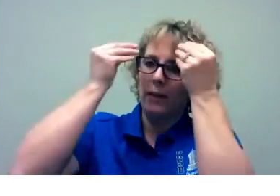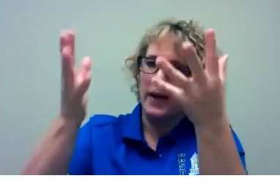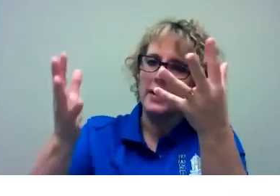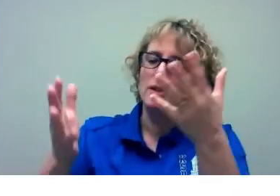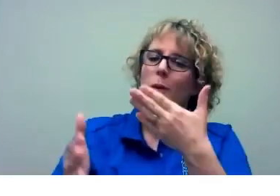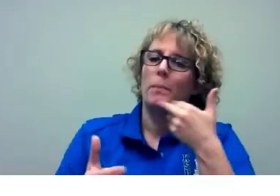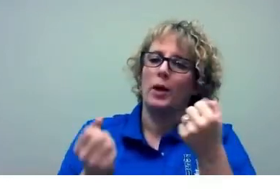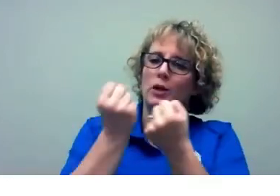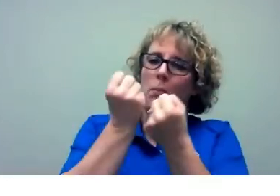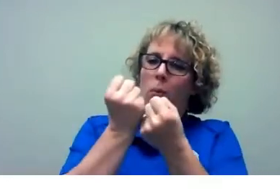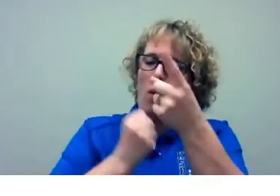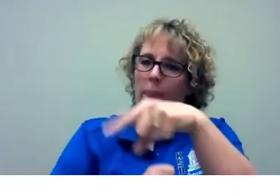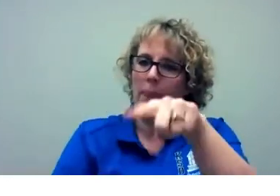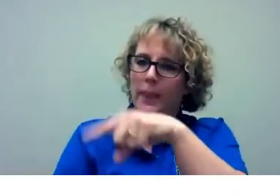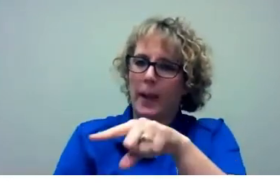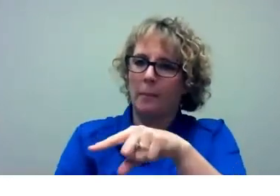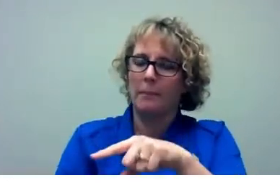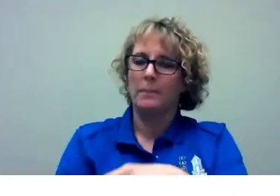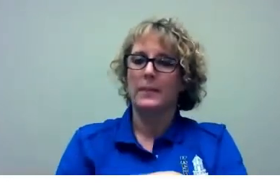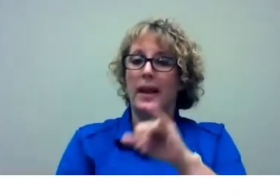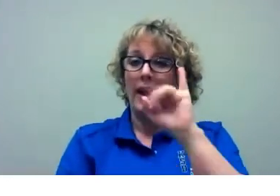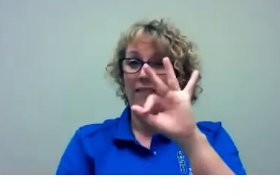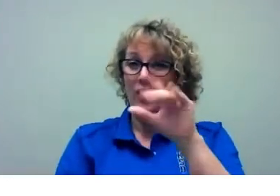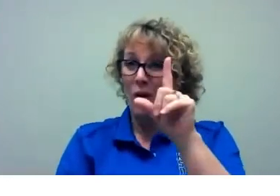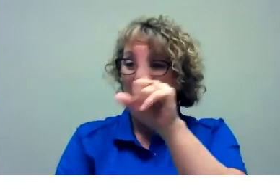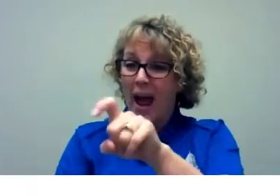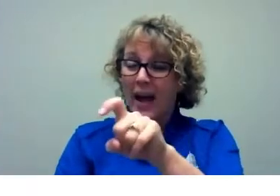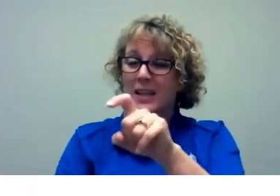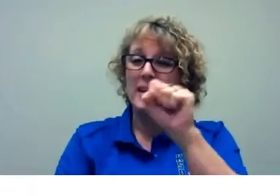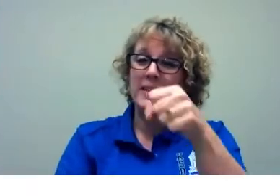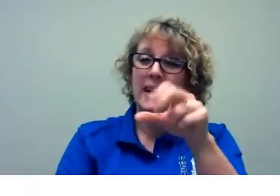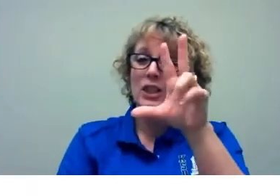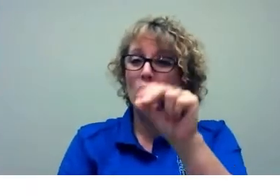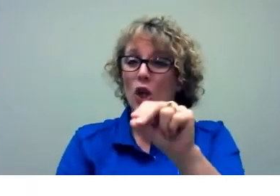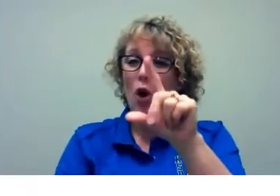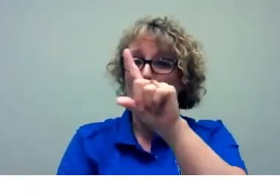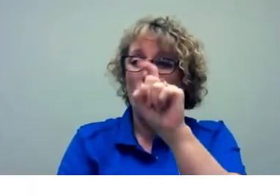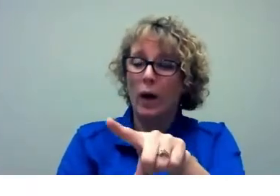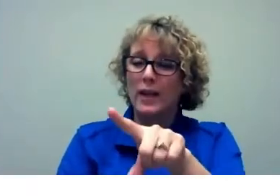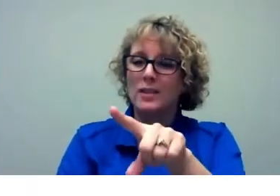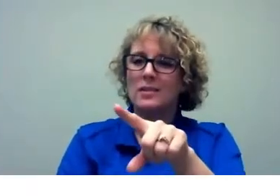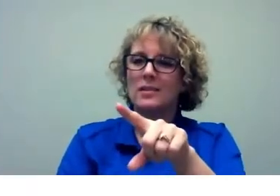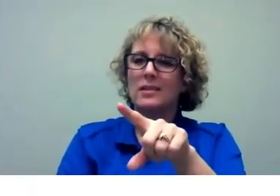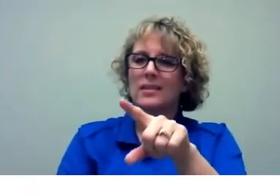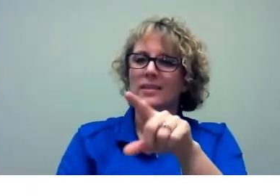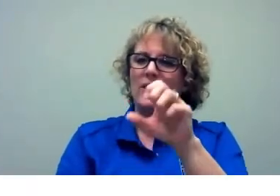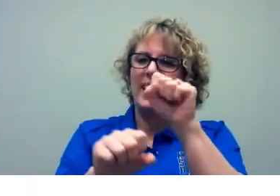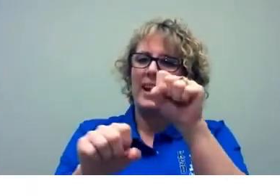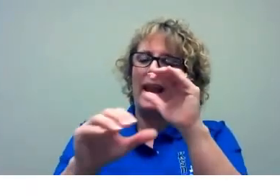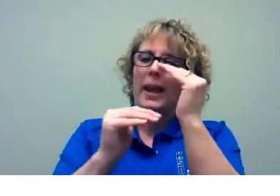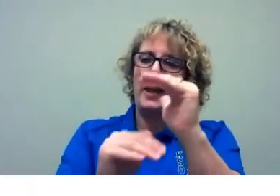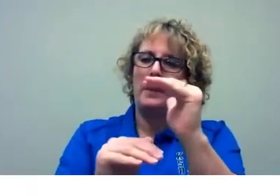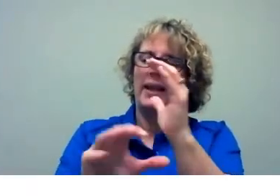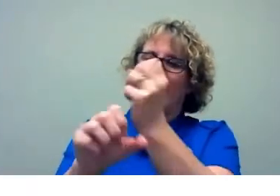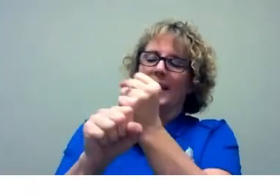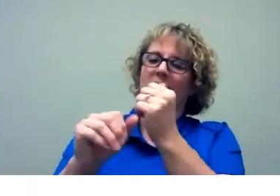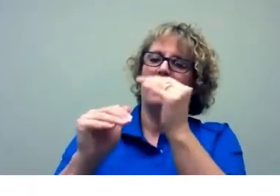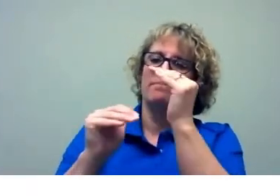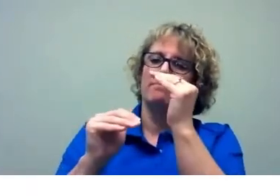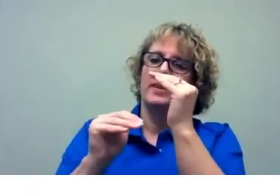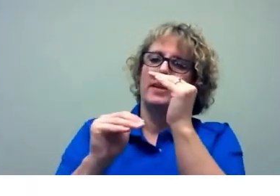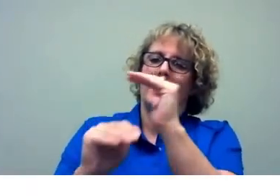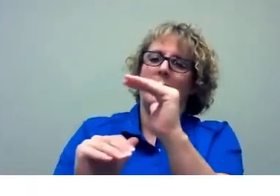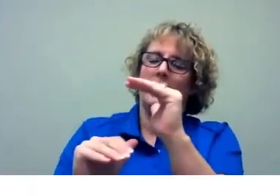Or what's your plan for the next few years to get that information to better support them? If you ask them yes or no